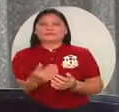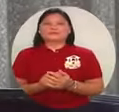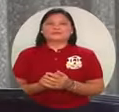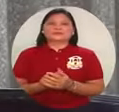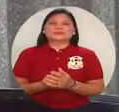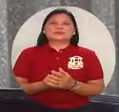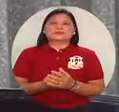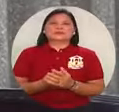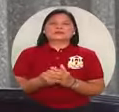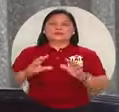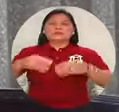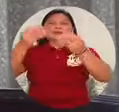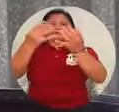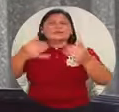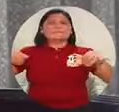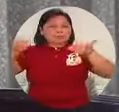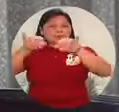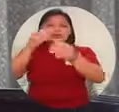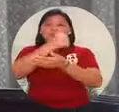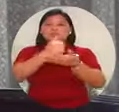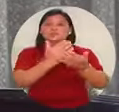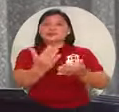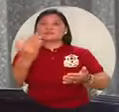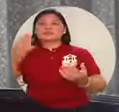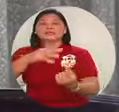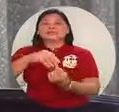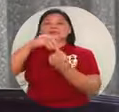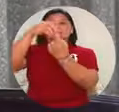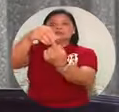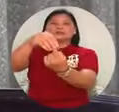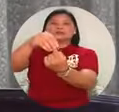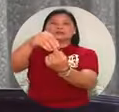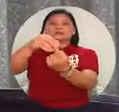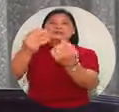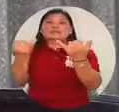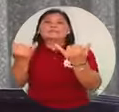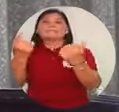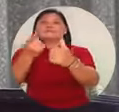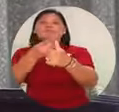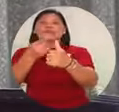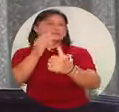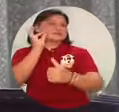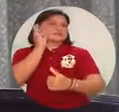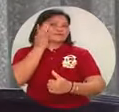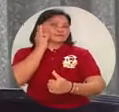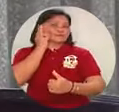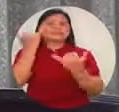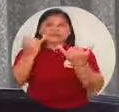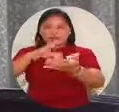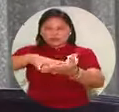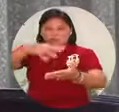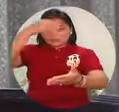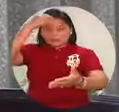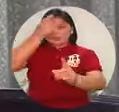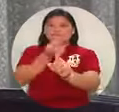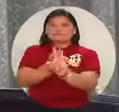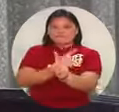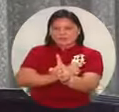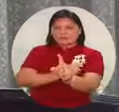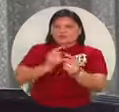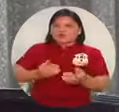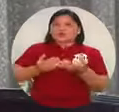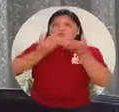really give importance to something, especially in this first fruit. So let us learn from